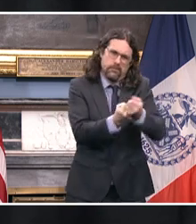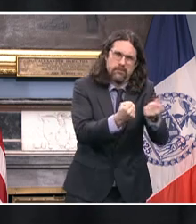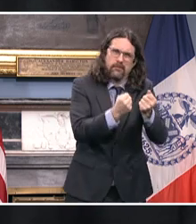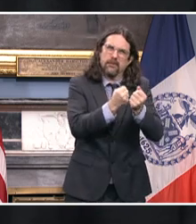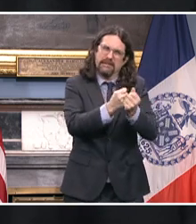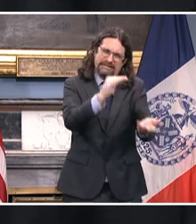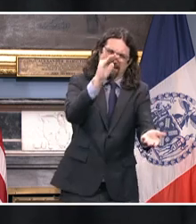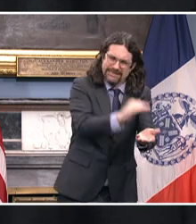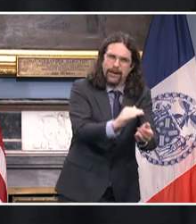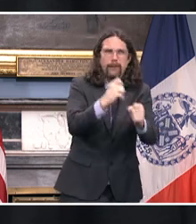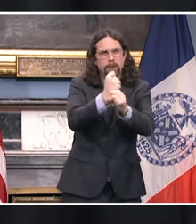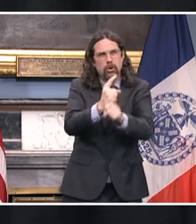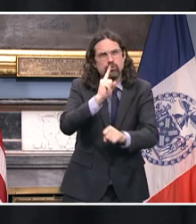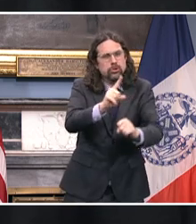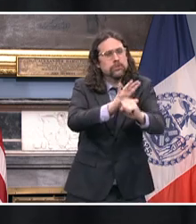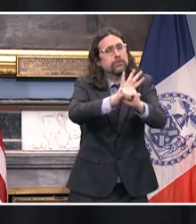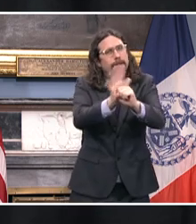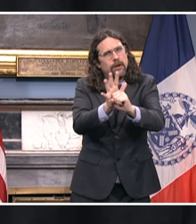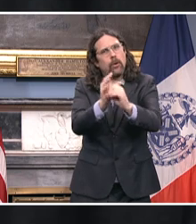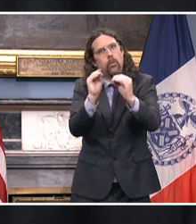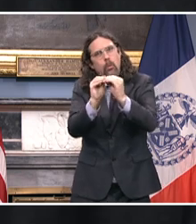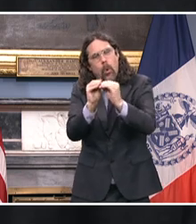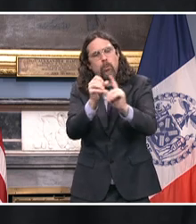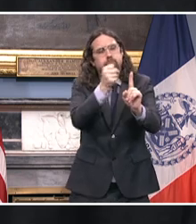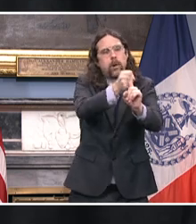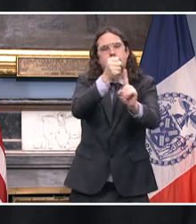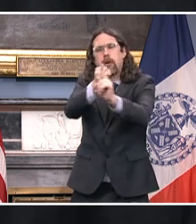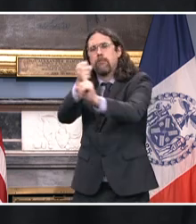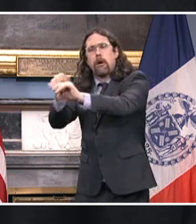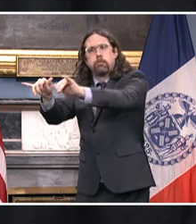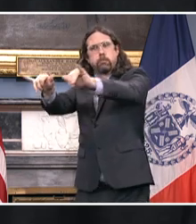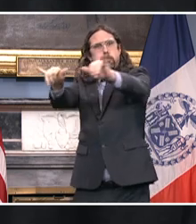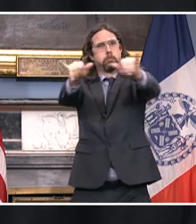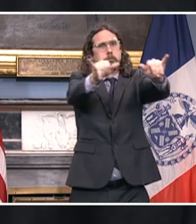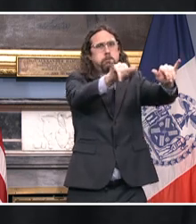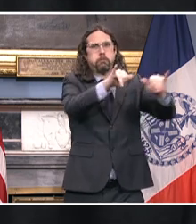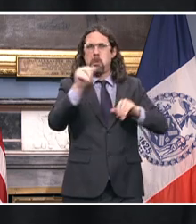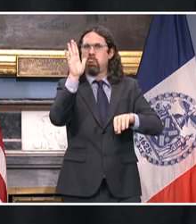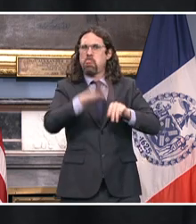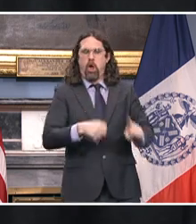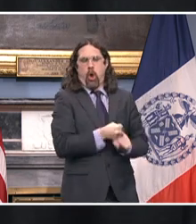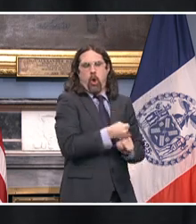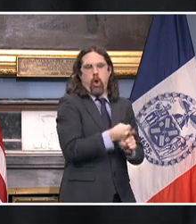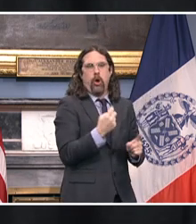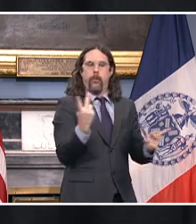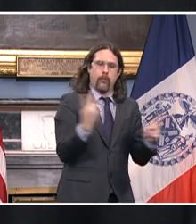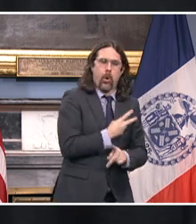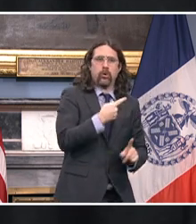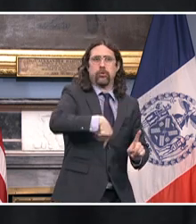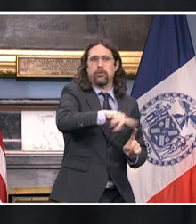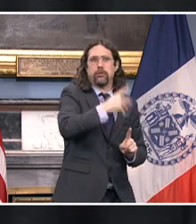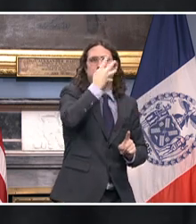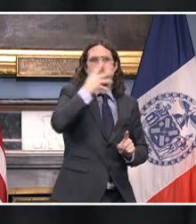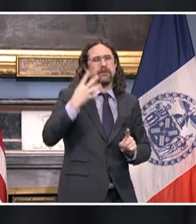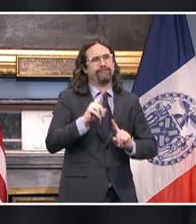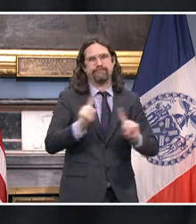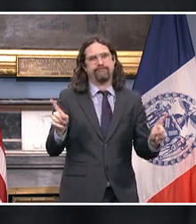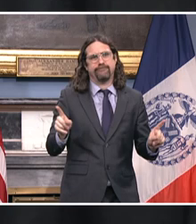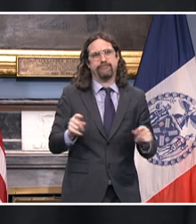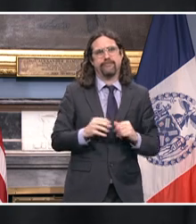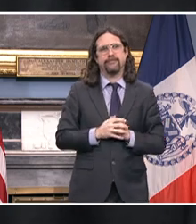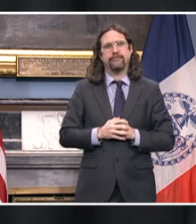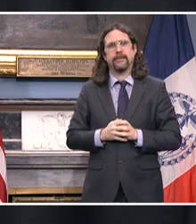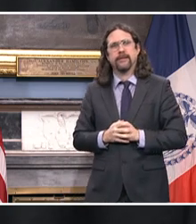this originally was going to be a 350-bed facility. The team here has